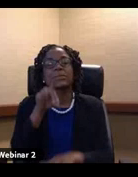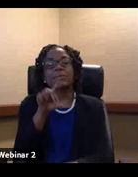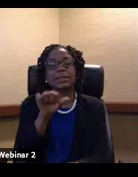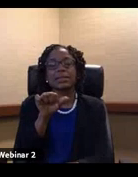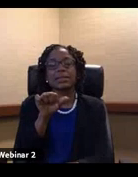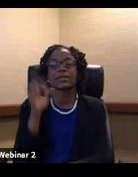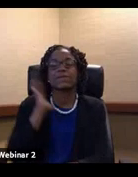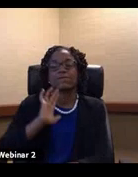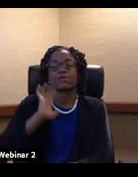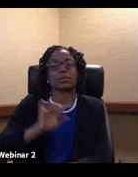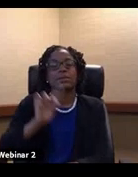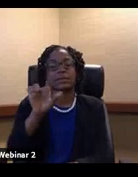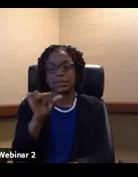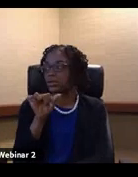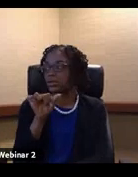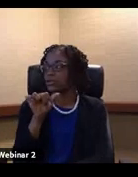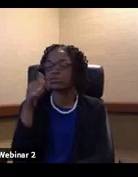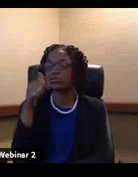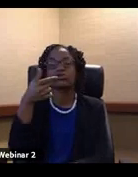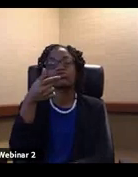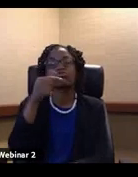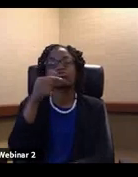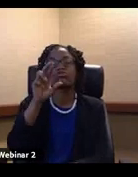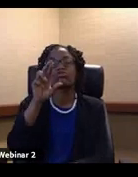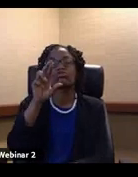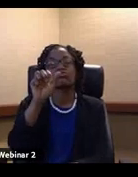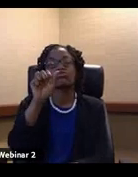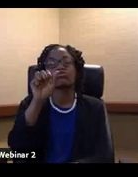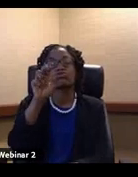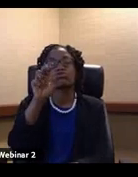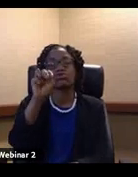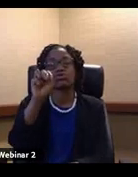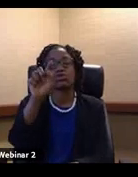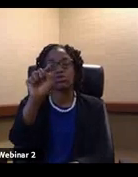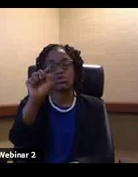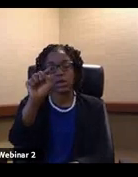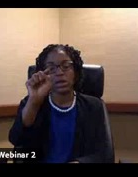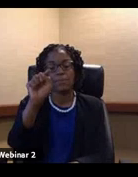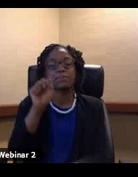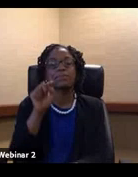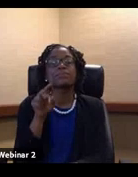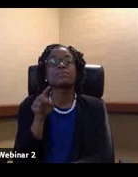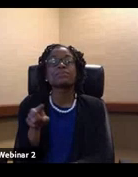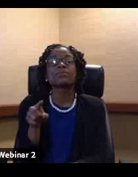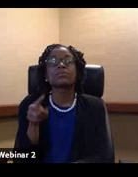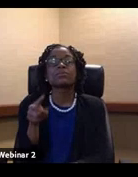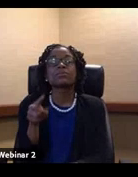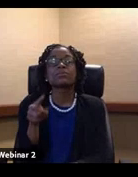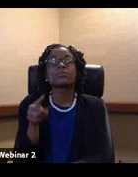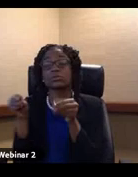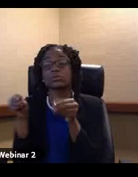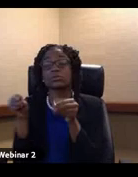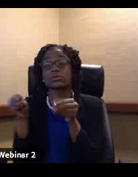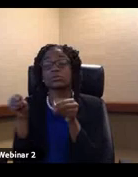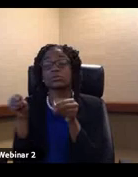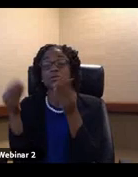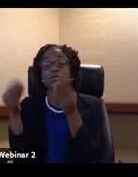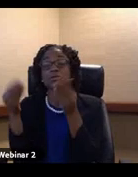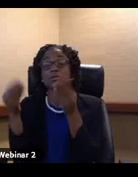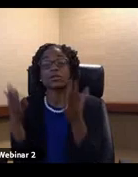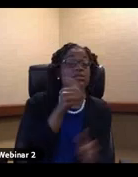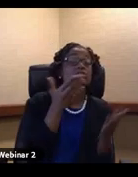Yes, and the former disability grantees coming in that have worked with OVW, again, 3 cycles. Either the victim service provider